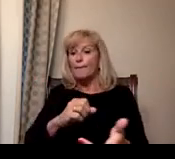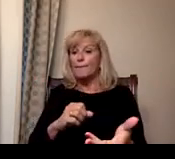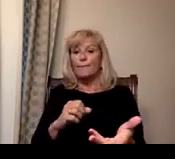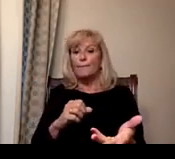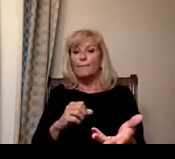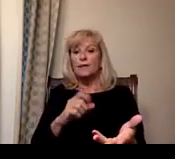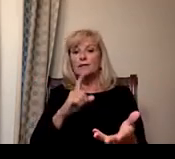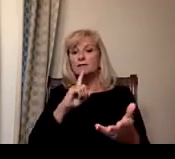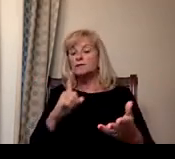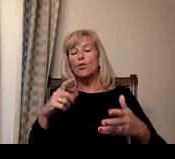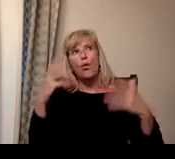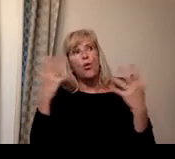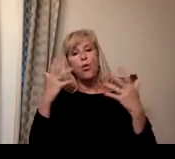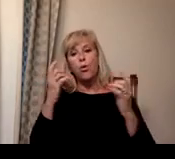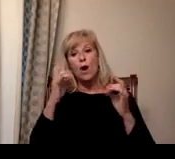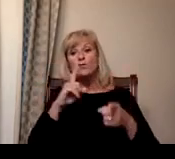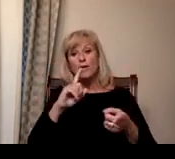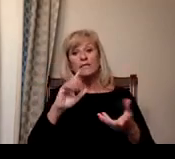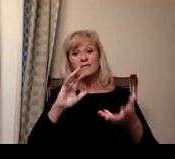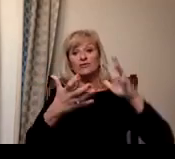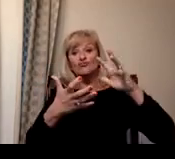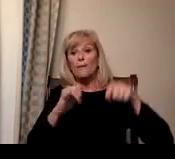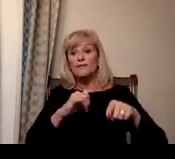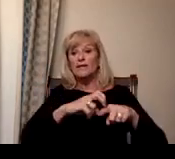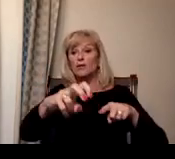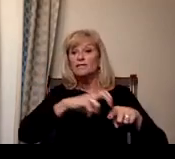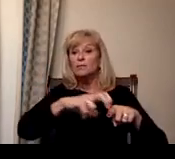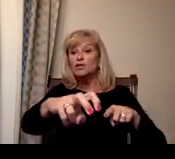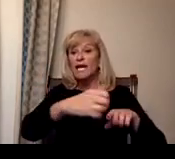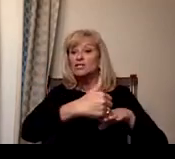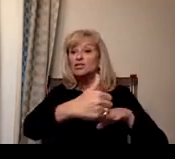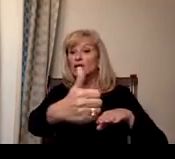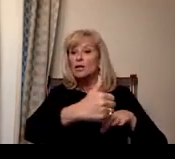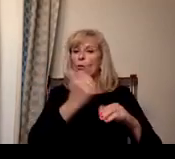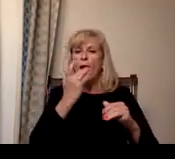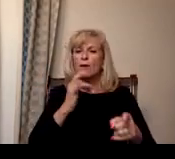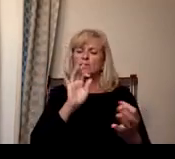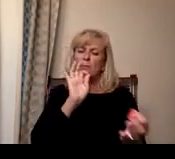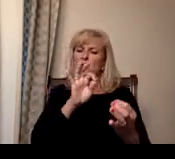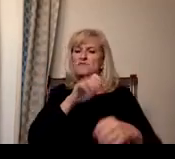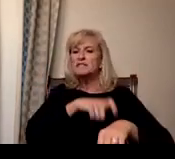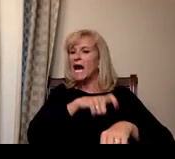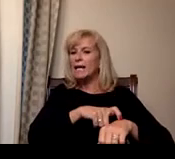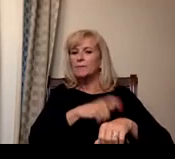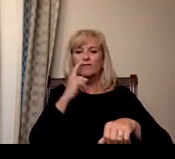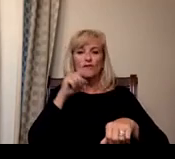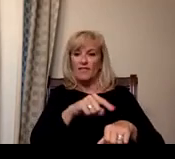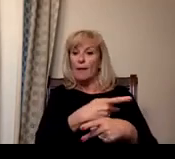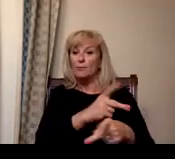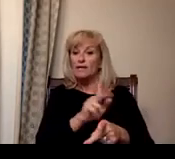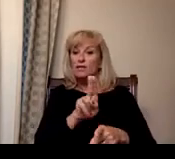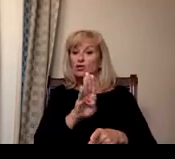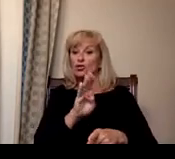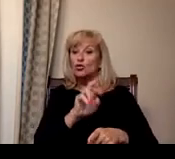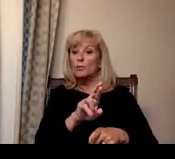It's unbelievable how disruptive that became because it was a perfectly timed product for the market. So similar,